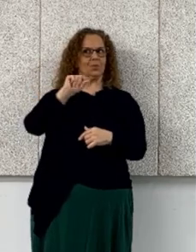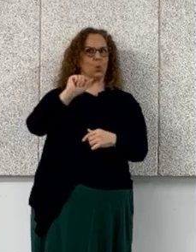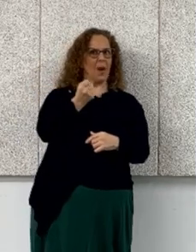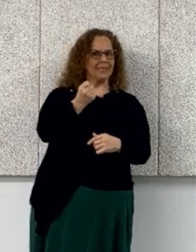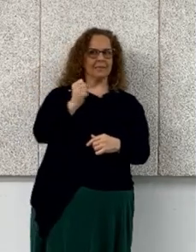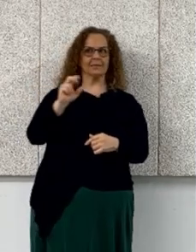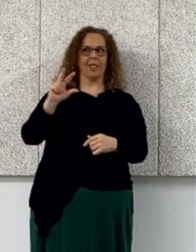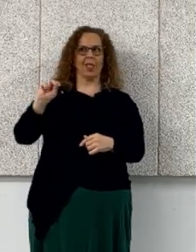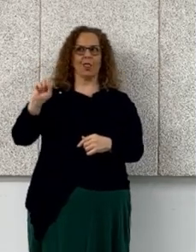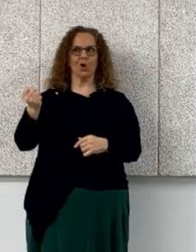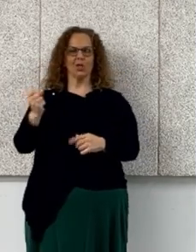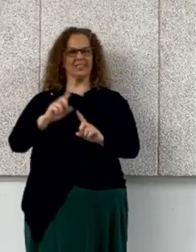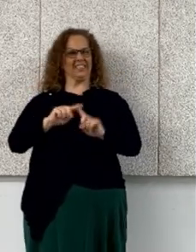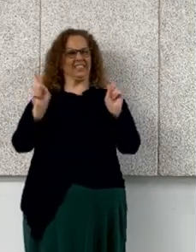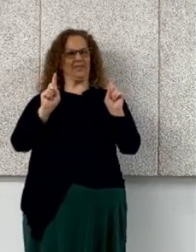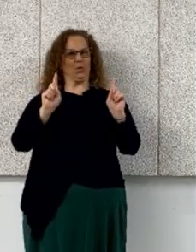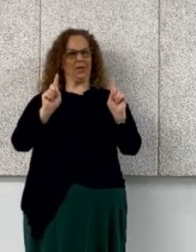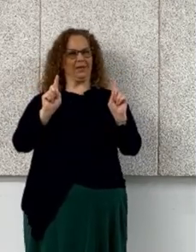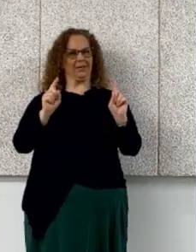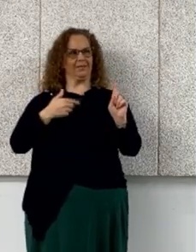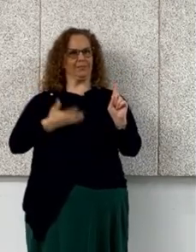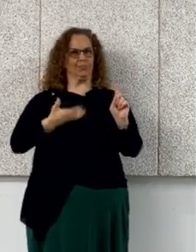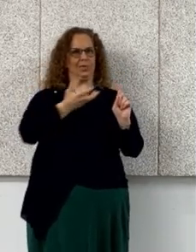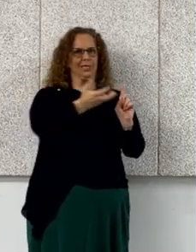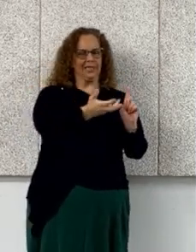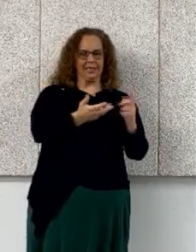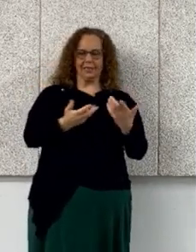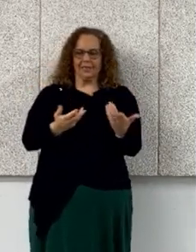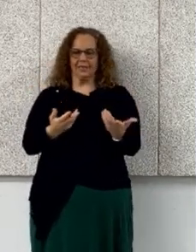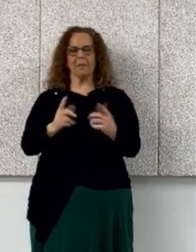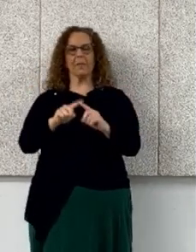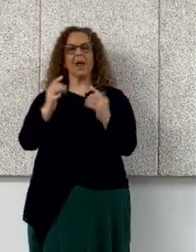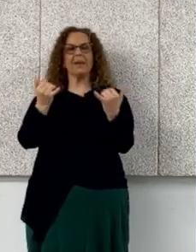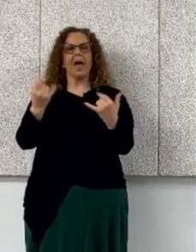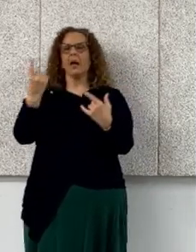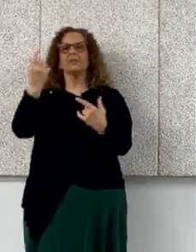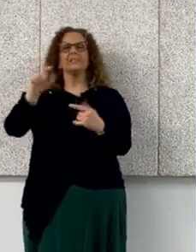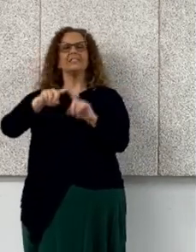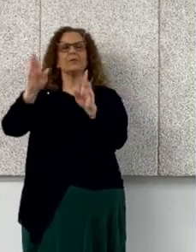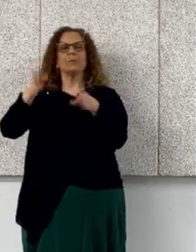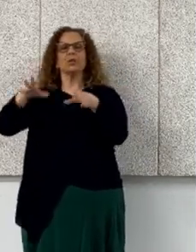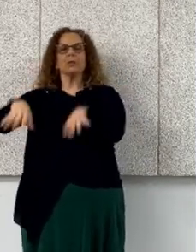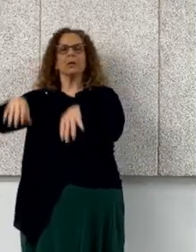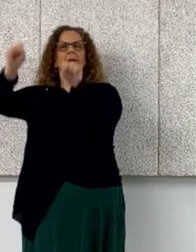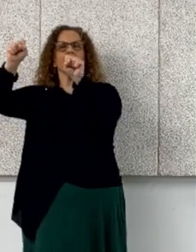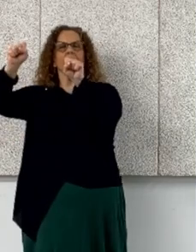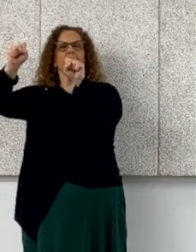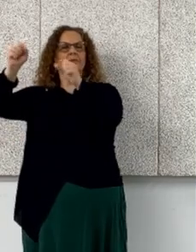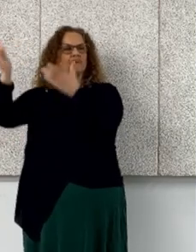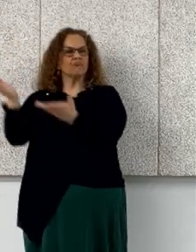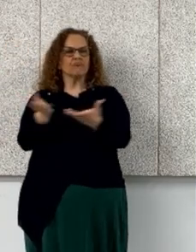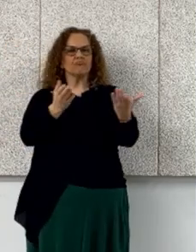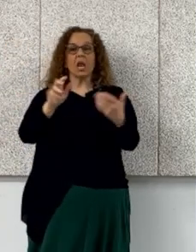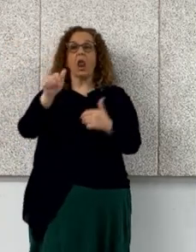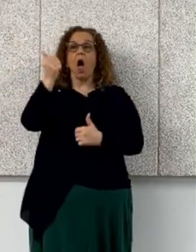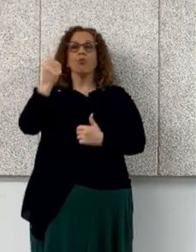did. Now it's time for other 20s and 30s and 40s to take the organization in a new way. Yeah. And other